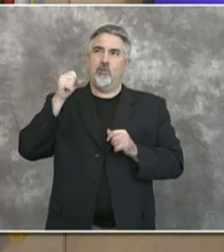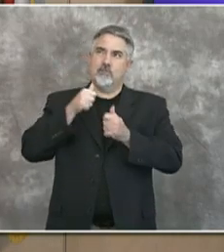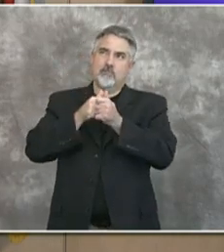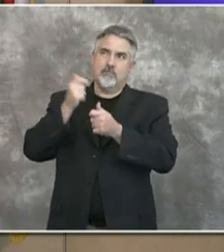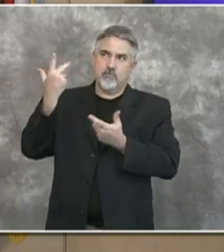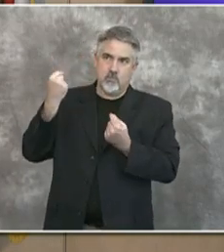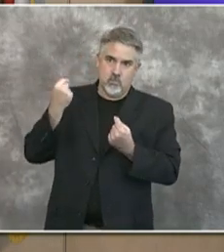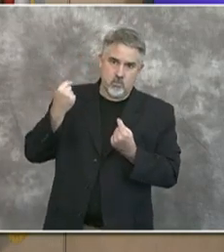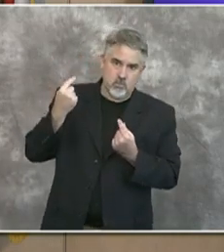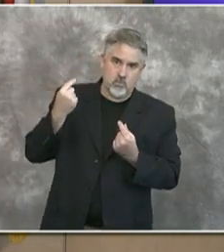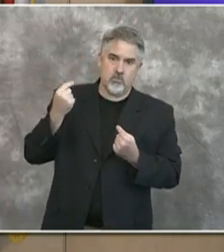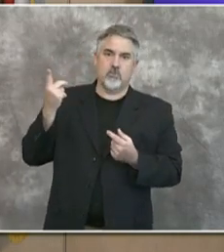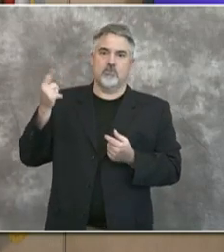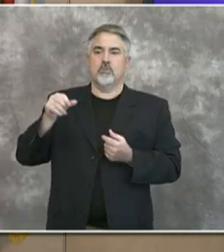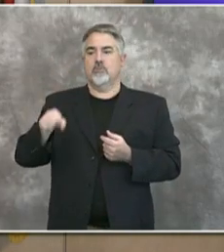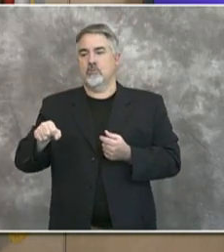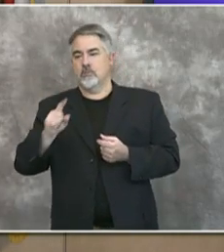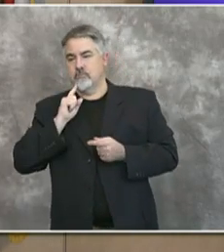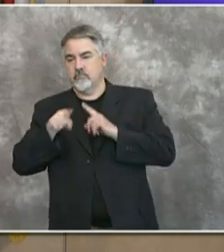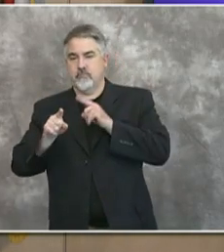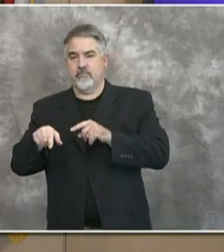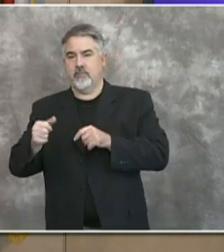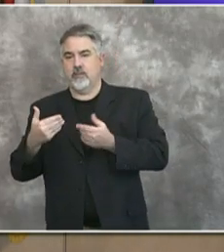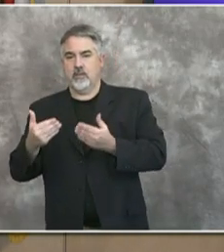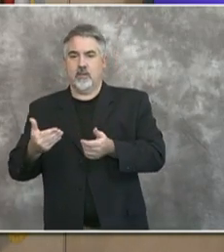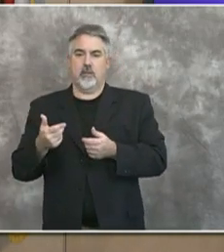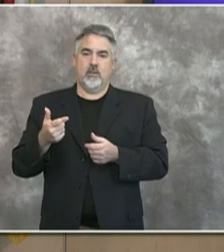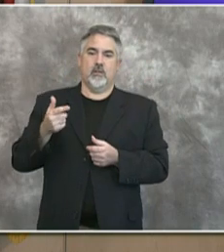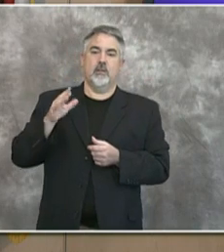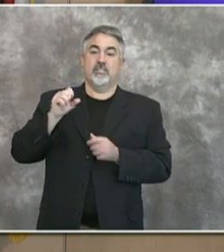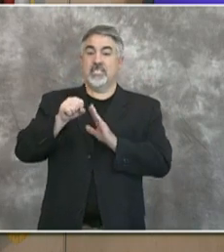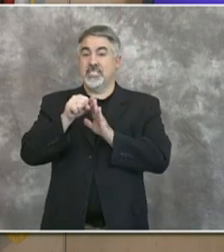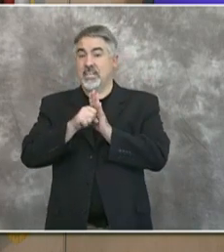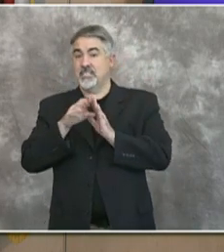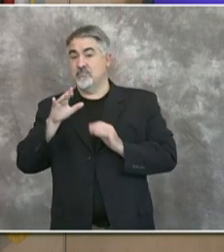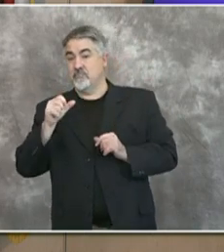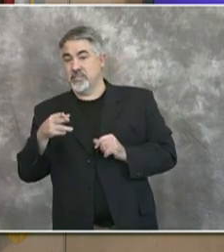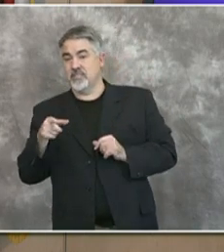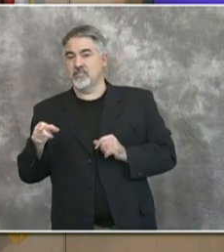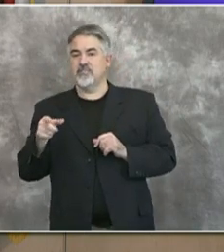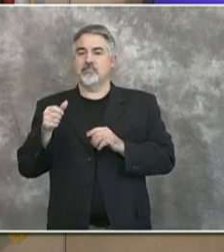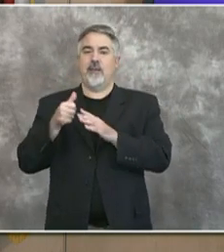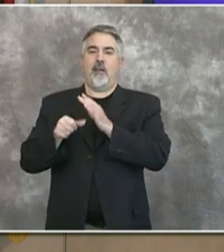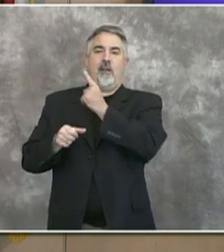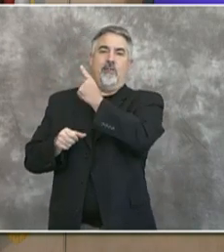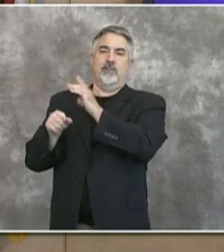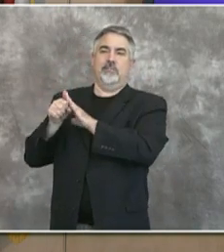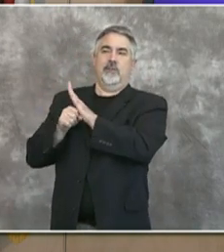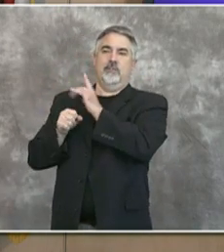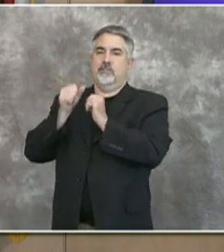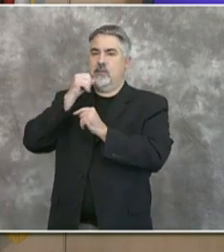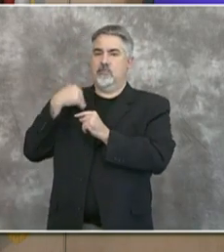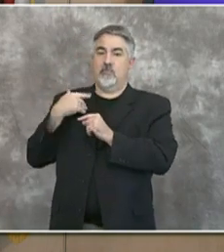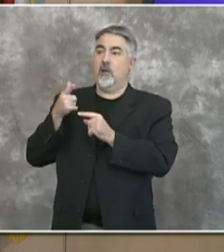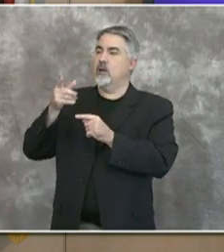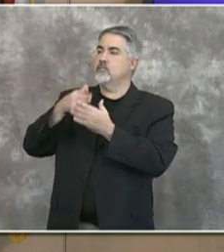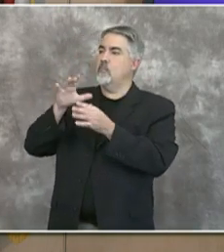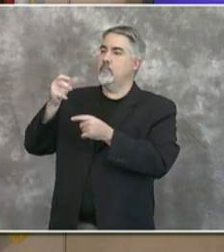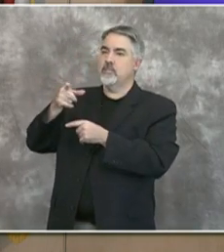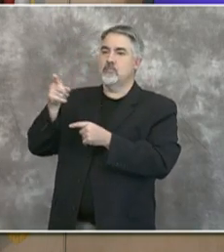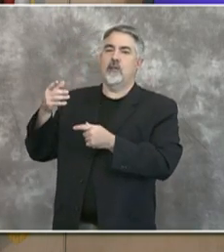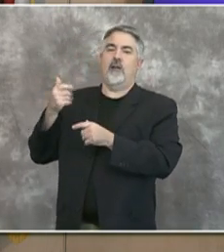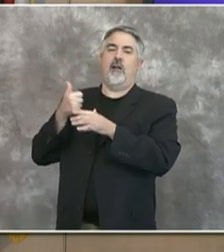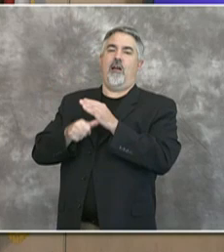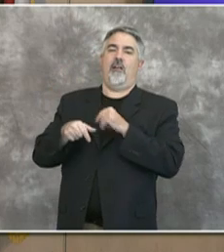under the control of state beaches and state parks, and so we're talking with the state. I think the goal would be that when we moved, we would have a uniformity